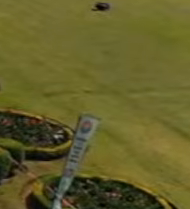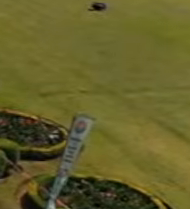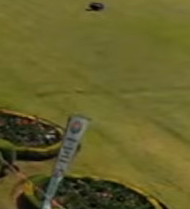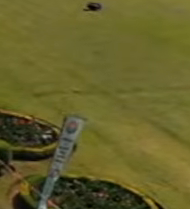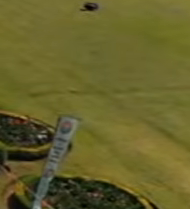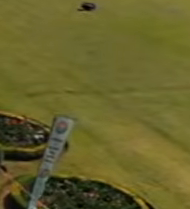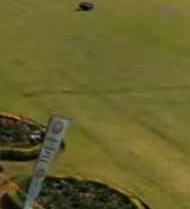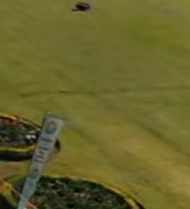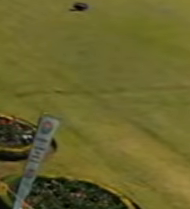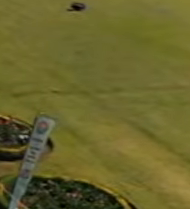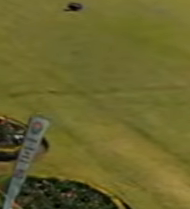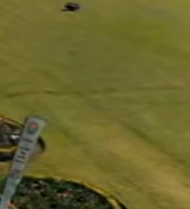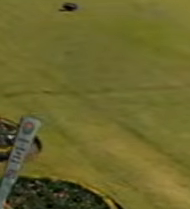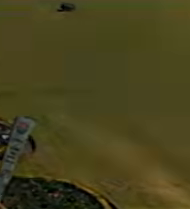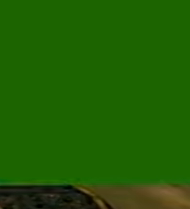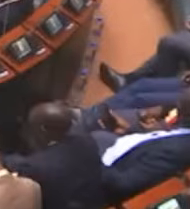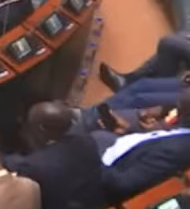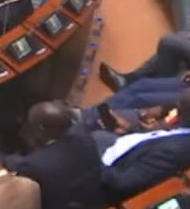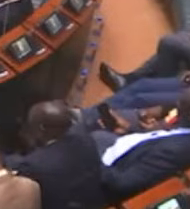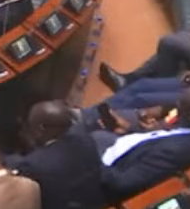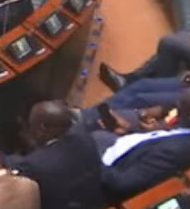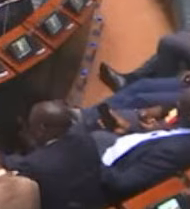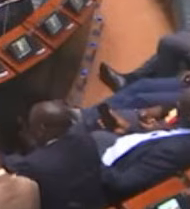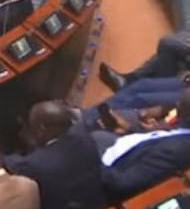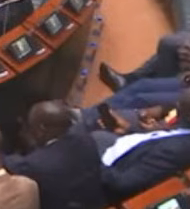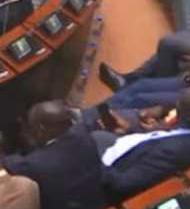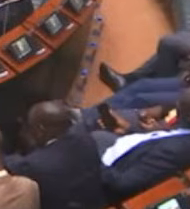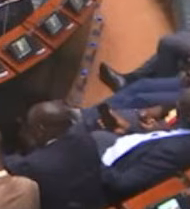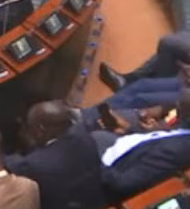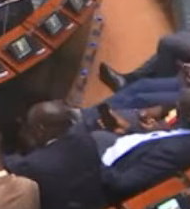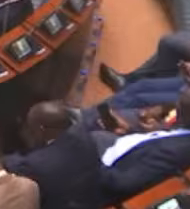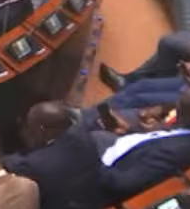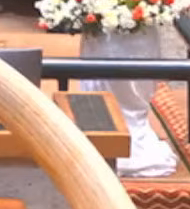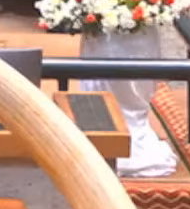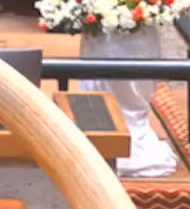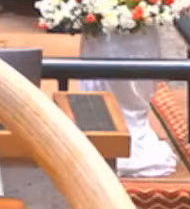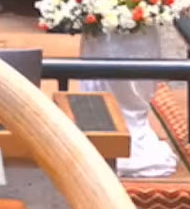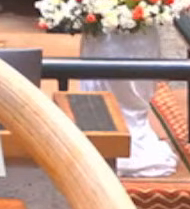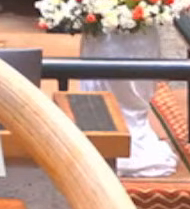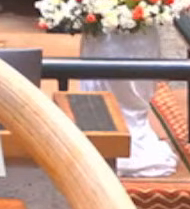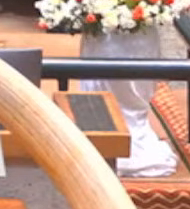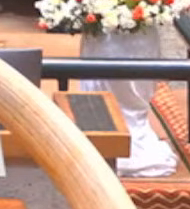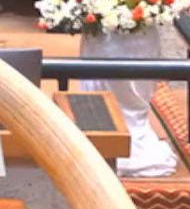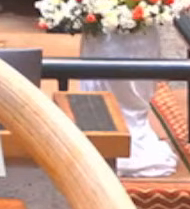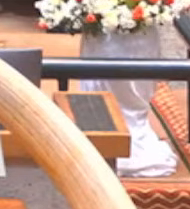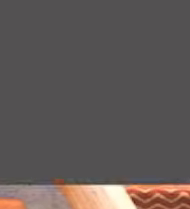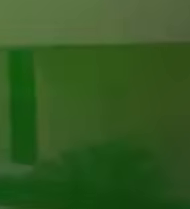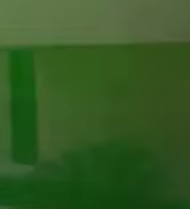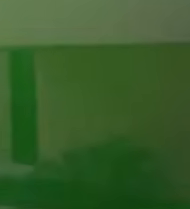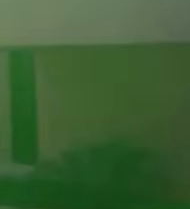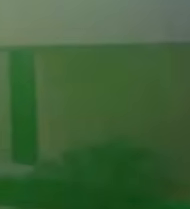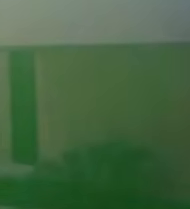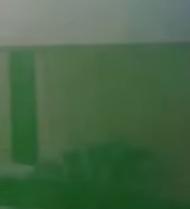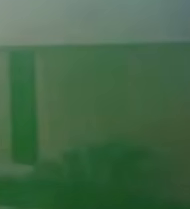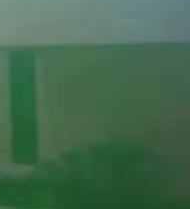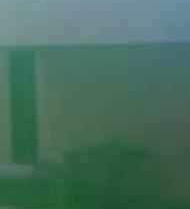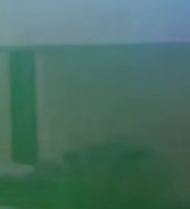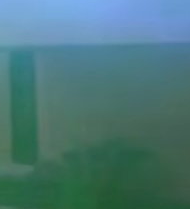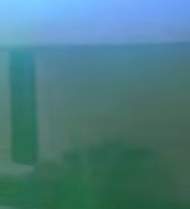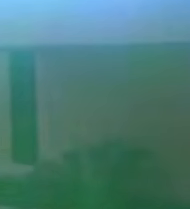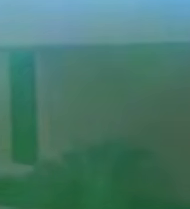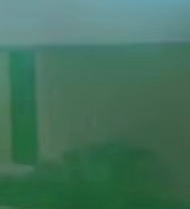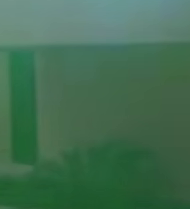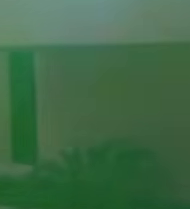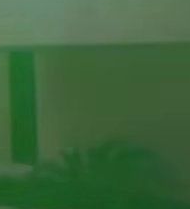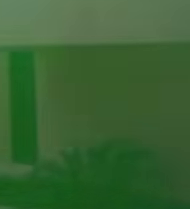March 2026, Zambia strengthens the foundation of its democracy. The National Assembly officially launches the Institute